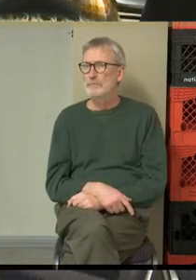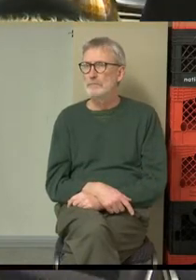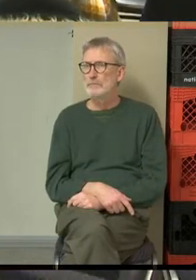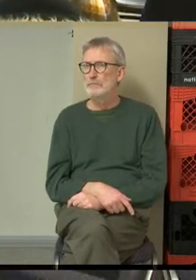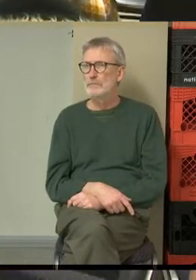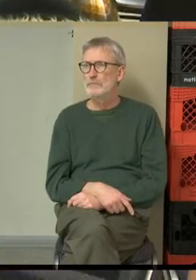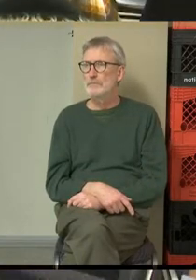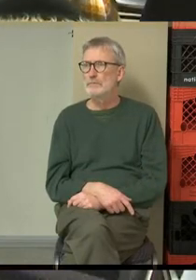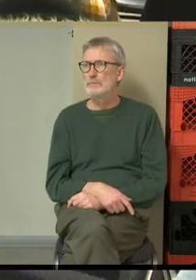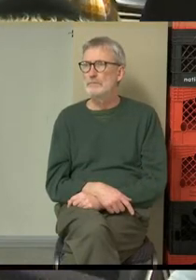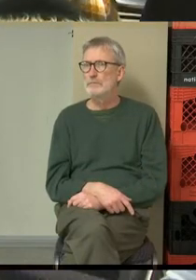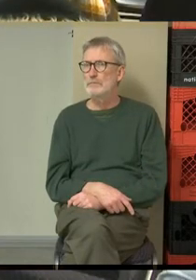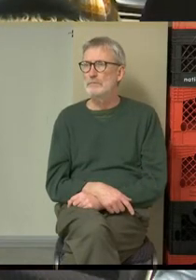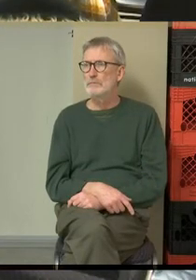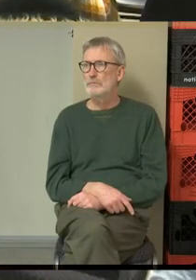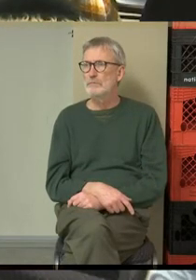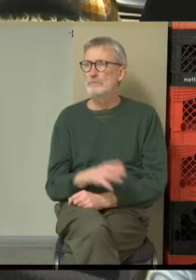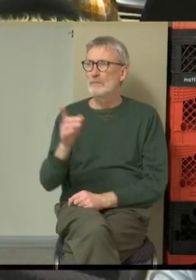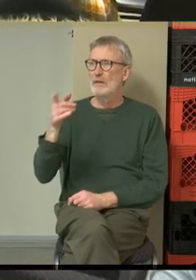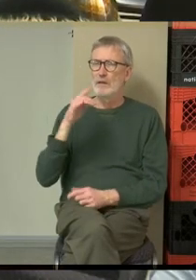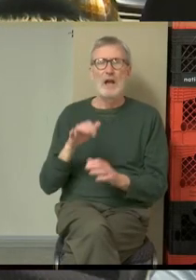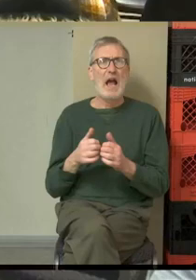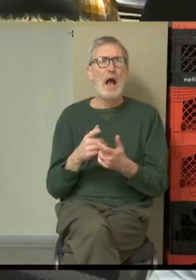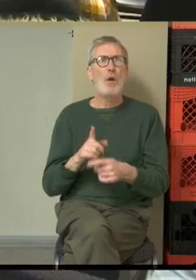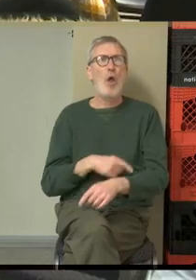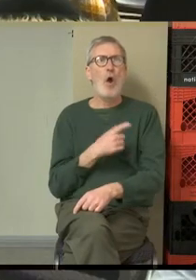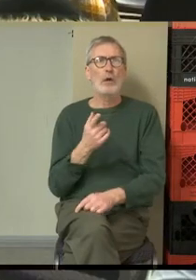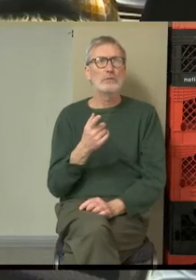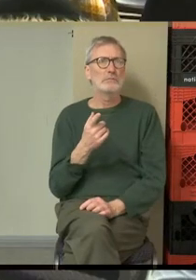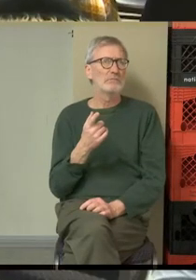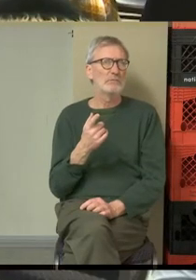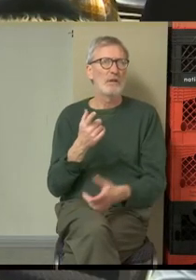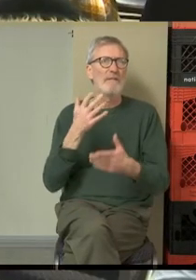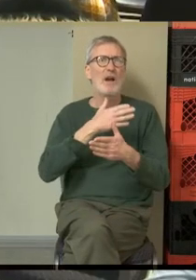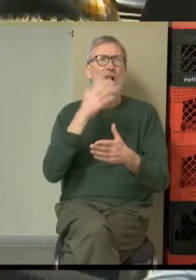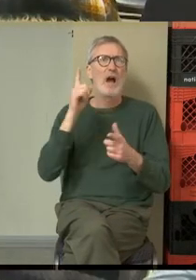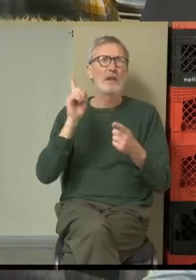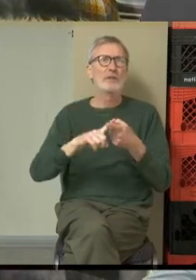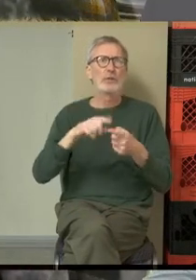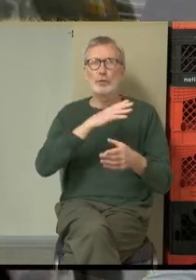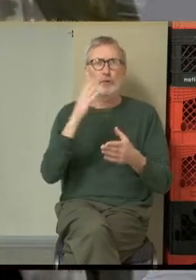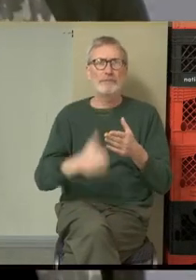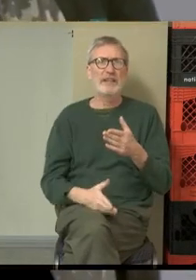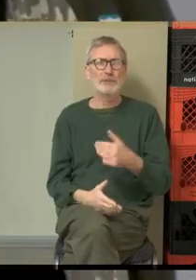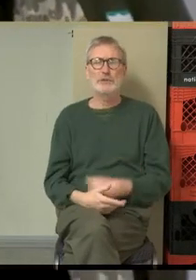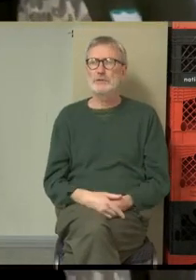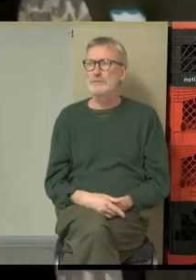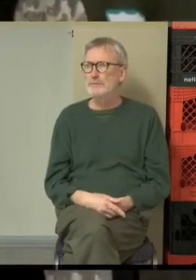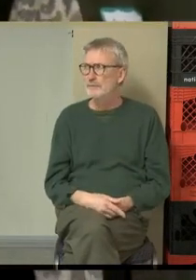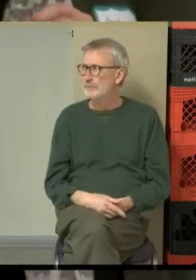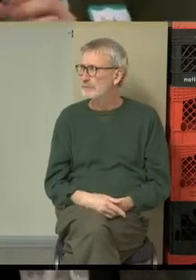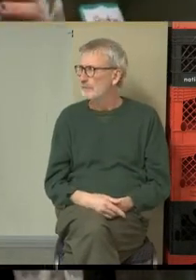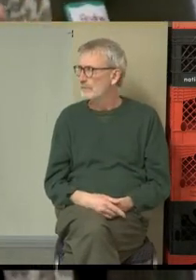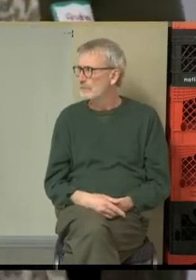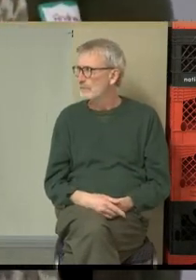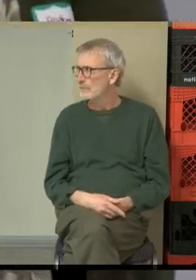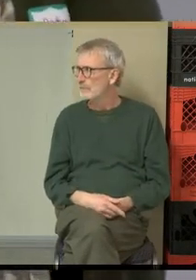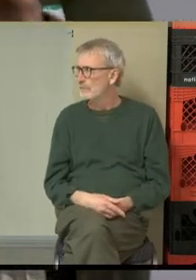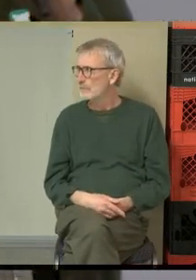How long will the project take? I know things are just beginning rolling. Yep. The question is how long the project will take.